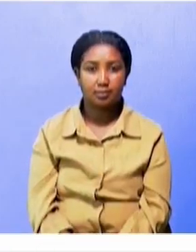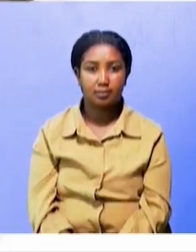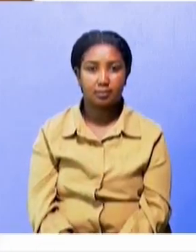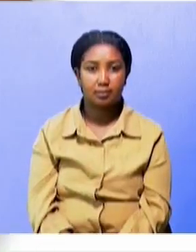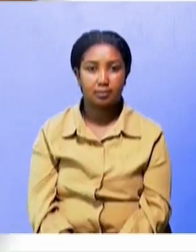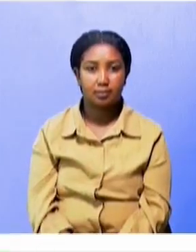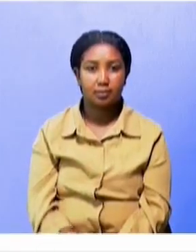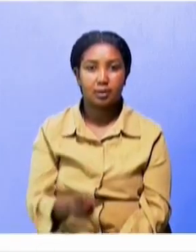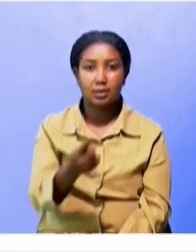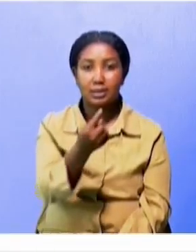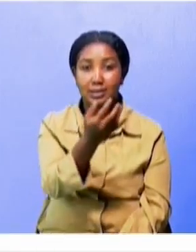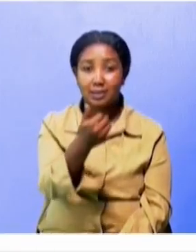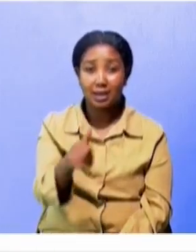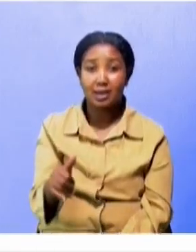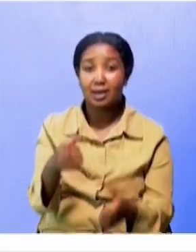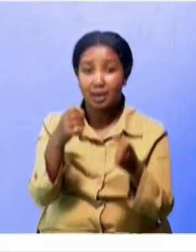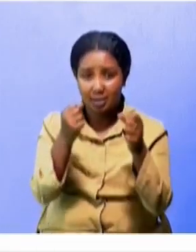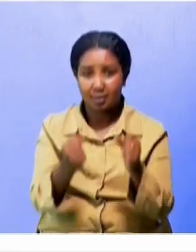They can,